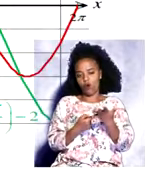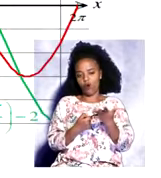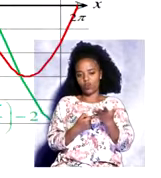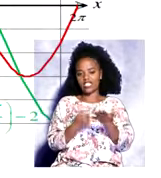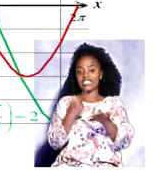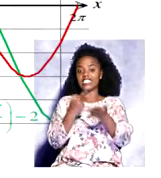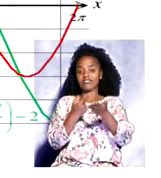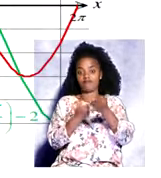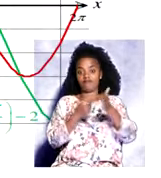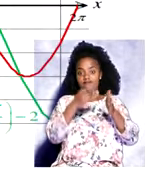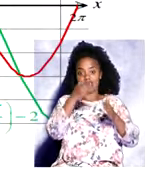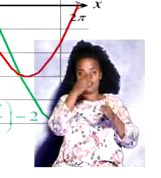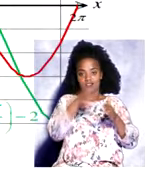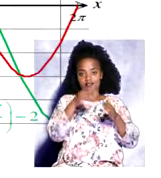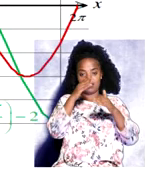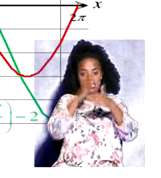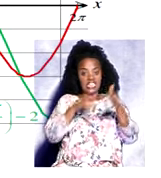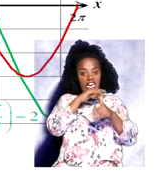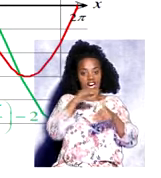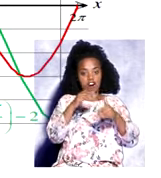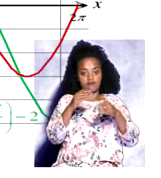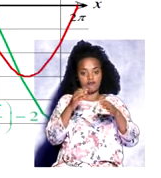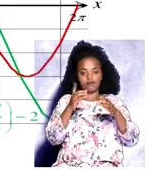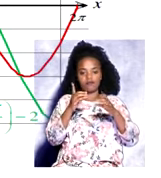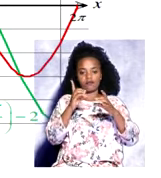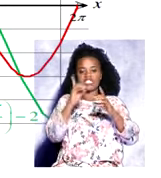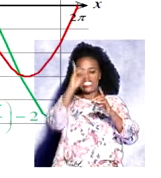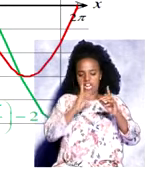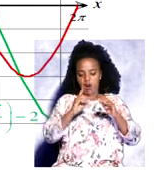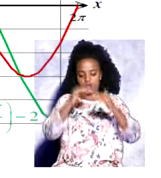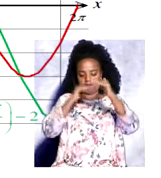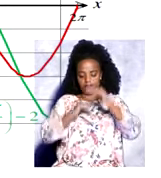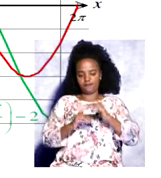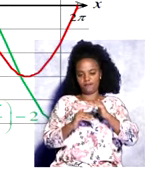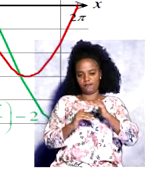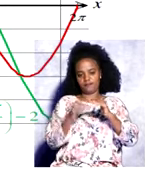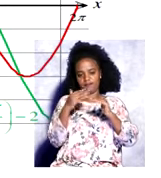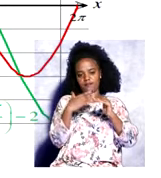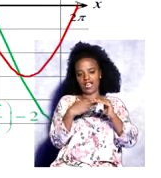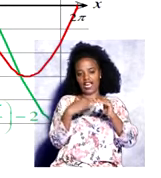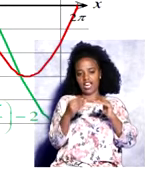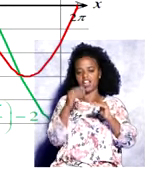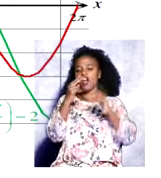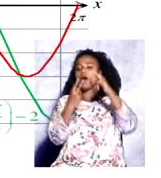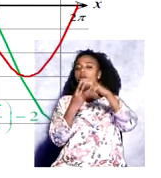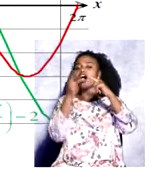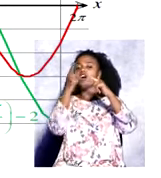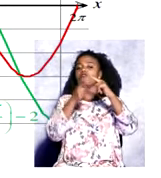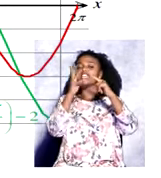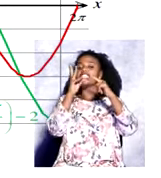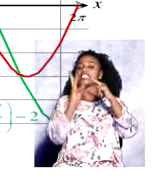this part is moved to this part by pi over